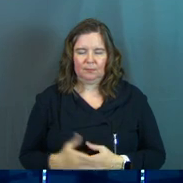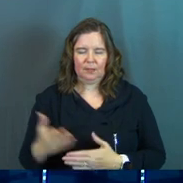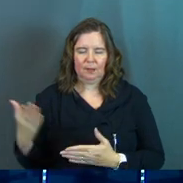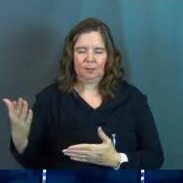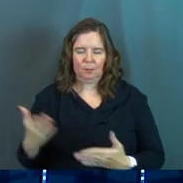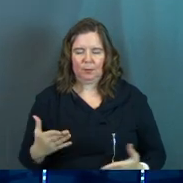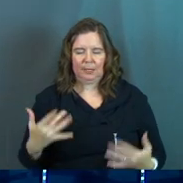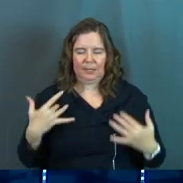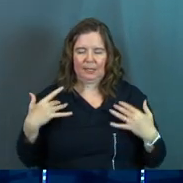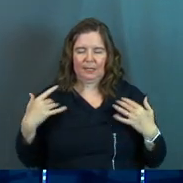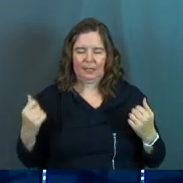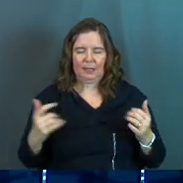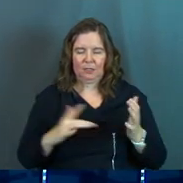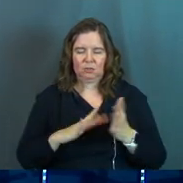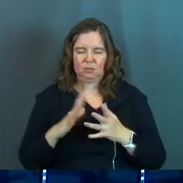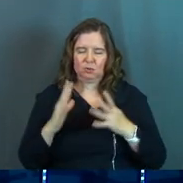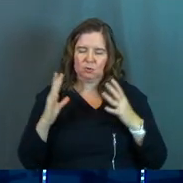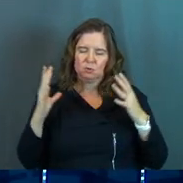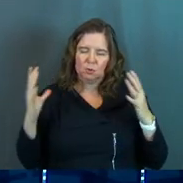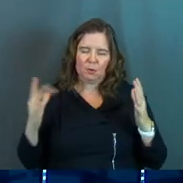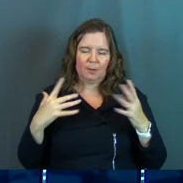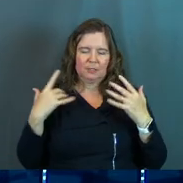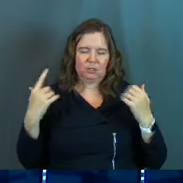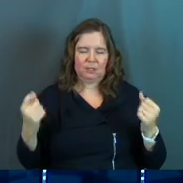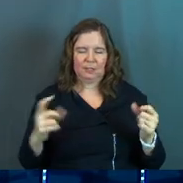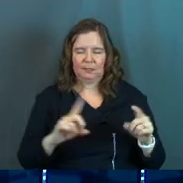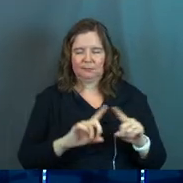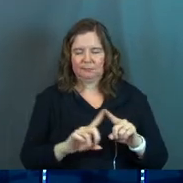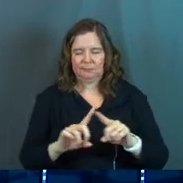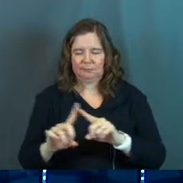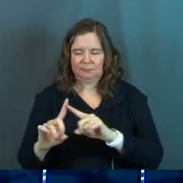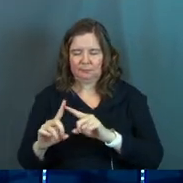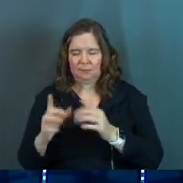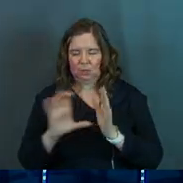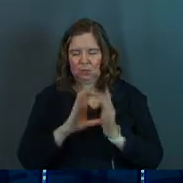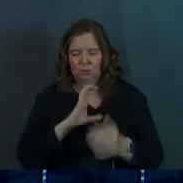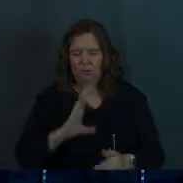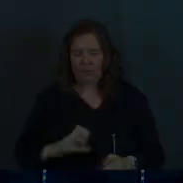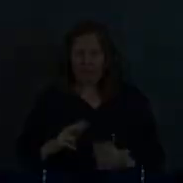Bring healing, Jesus. So much healing all across this place. In Christ's name, amen.